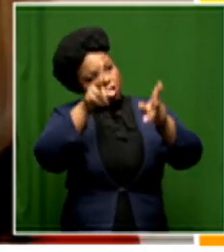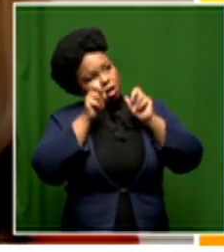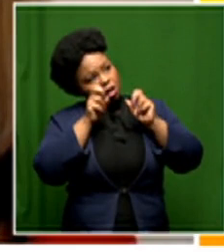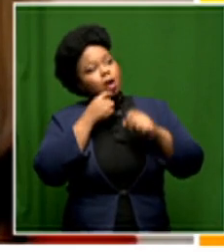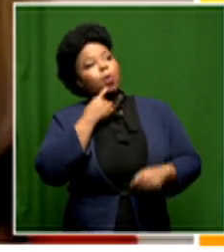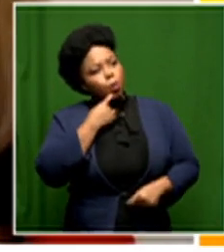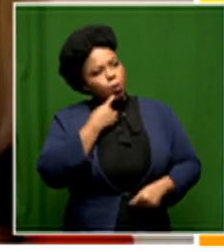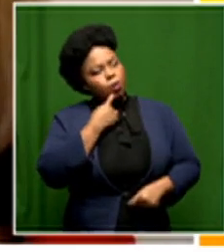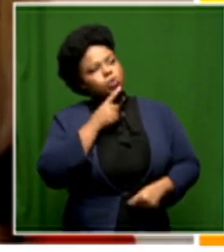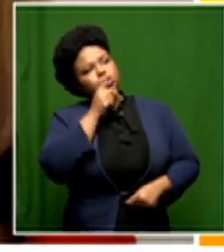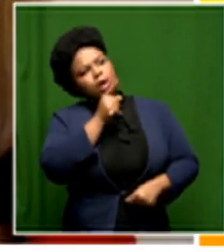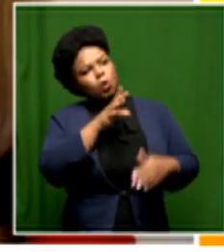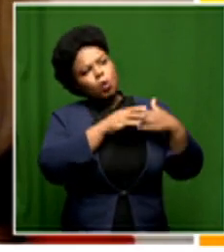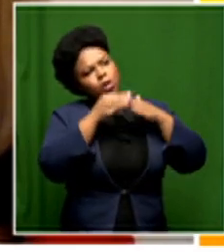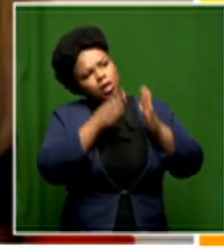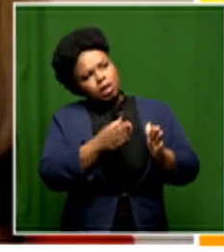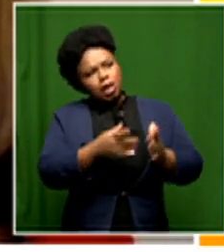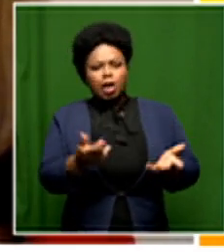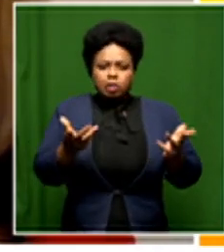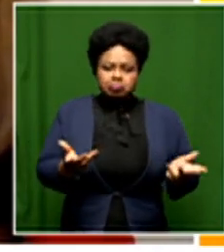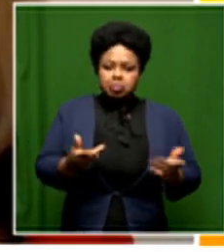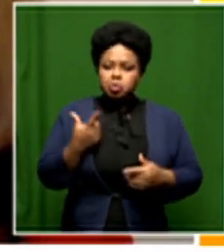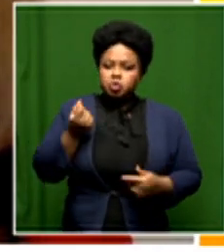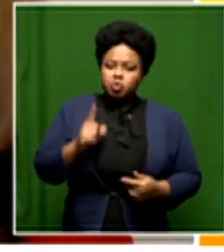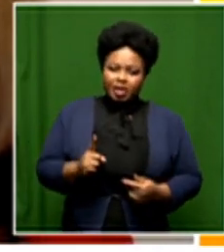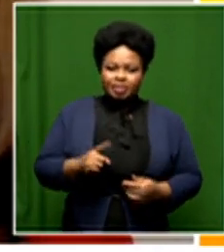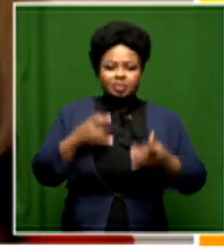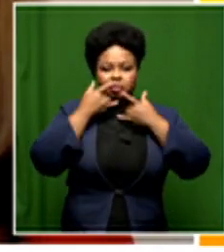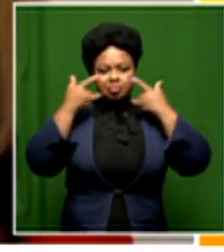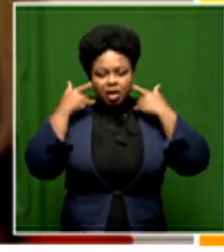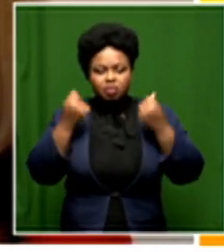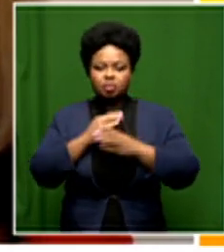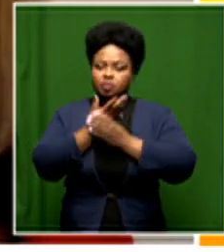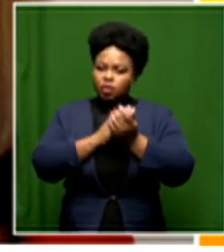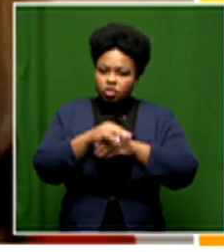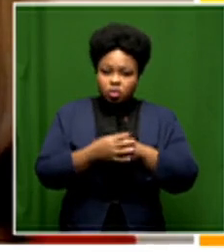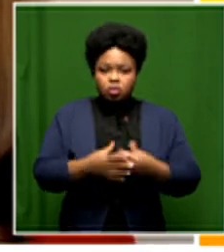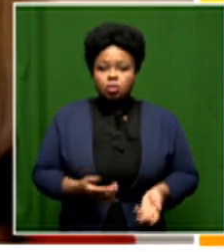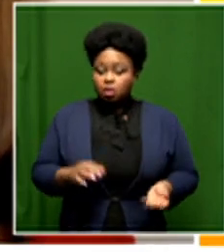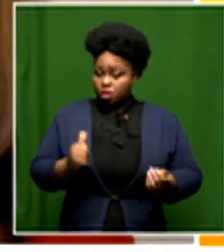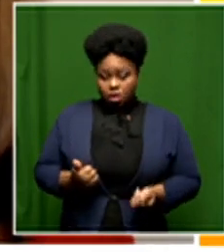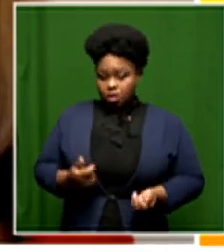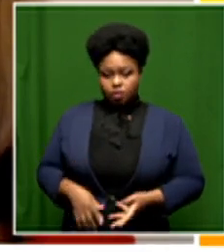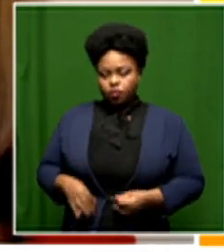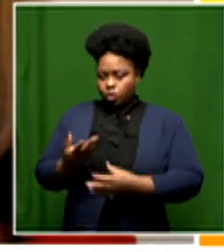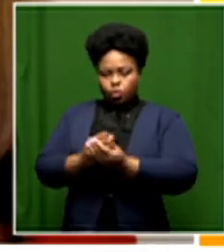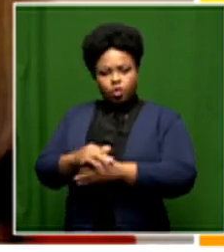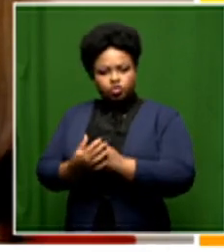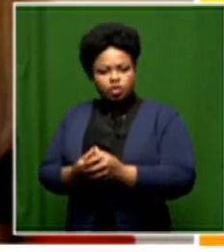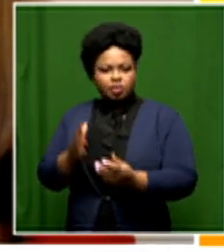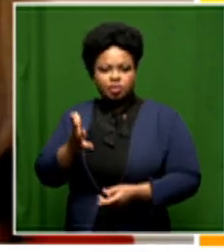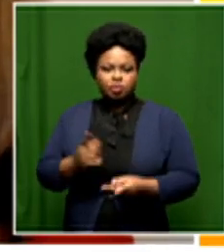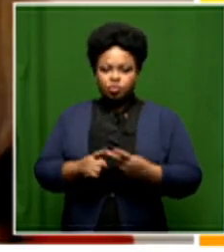are looking to their leaders for this kind of example of wearing masks, washing, and then when it comes to washing hands, when it comes